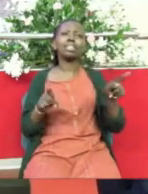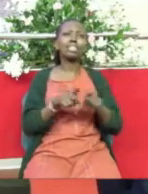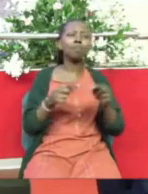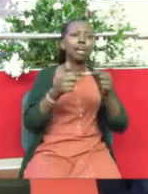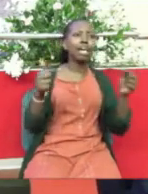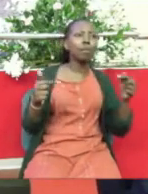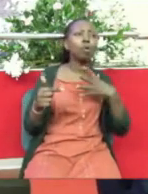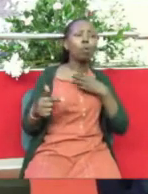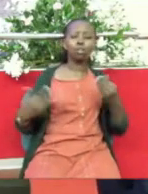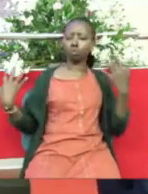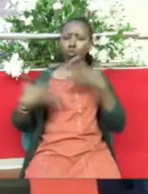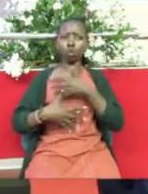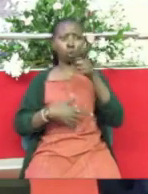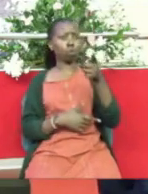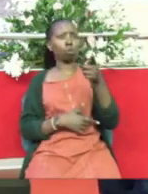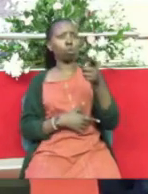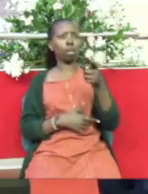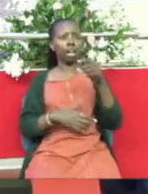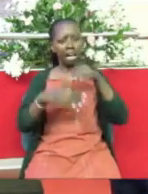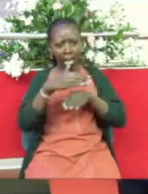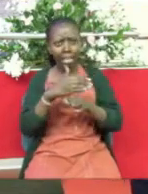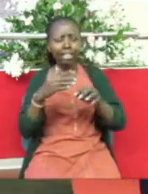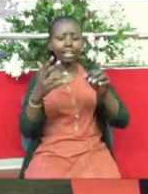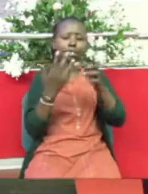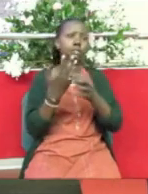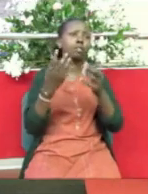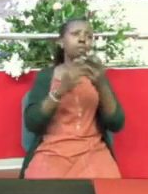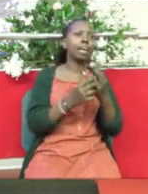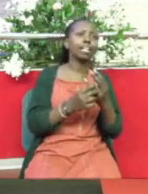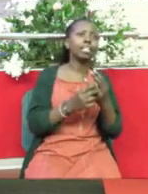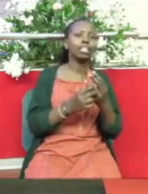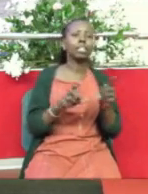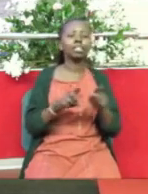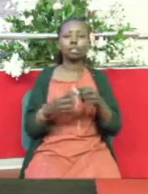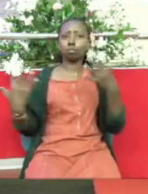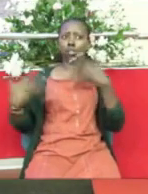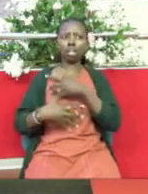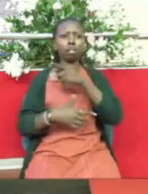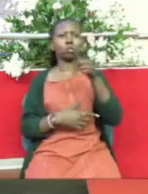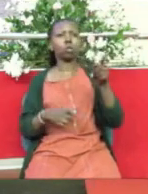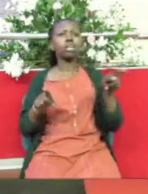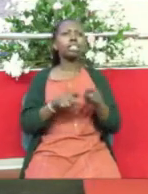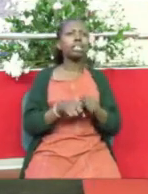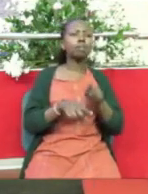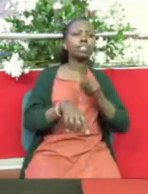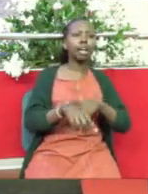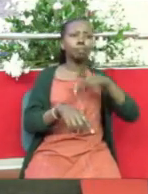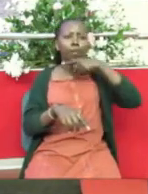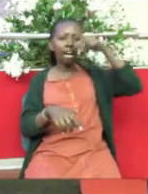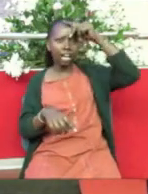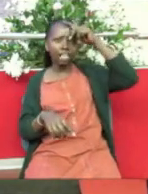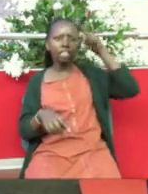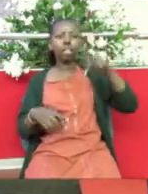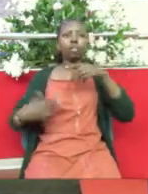ma. He comes into your parenting with your children, he goes like, ma. He goes into your business,